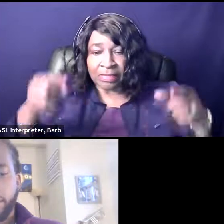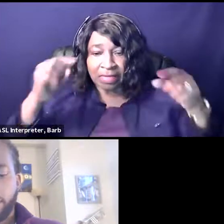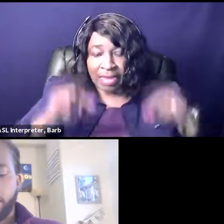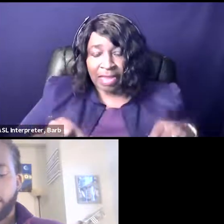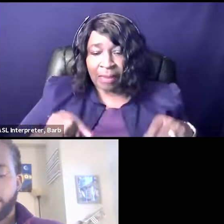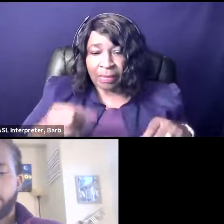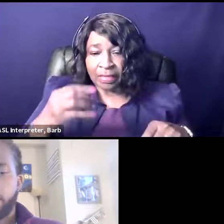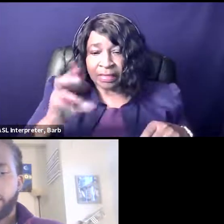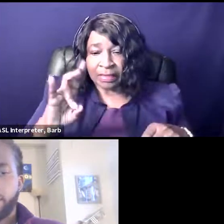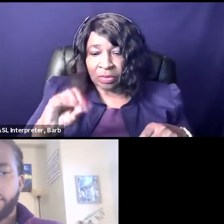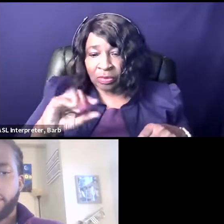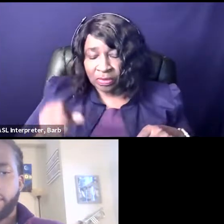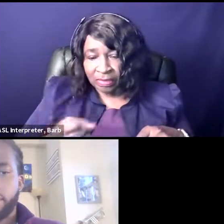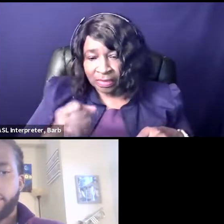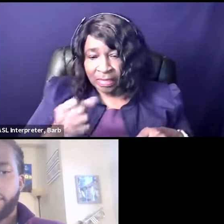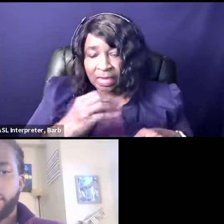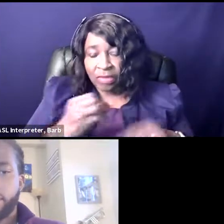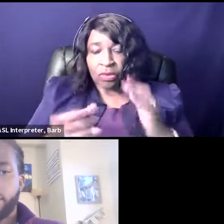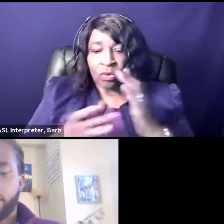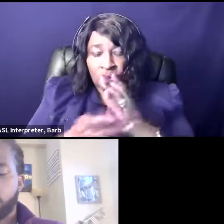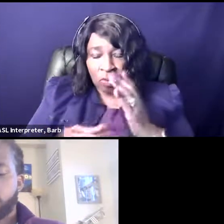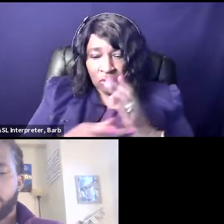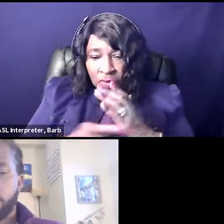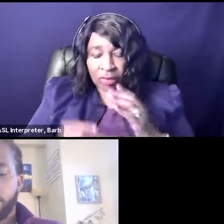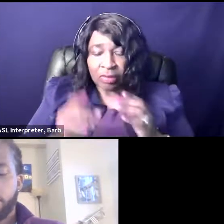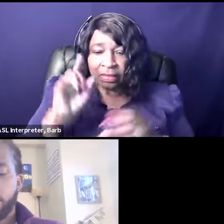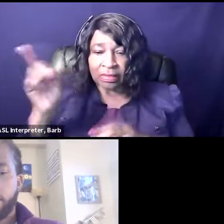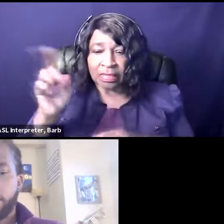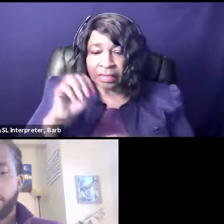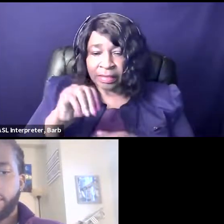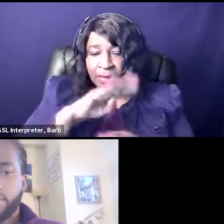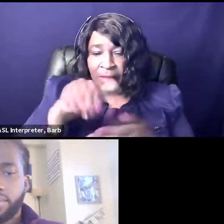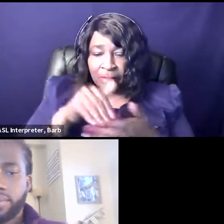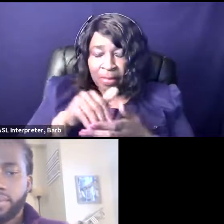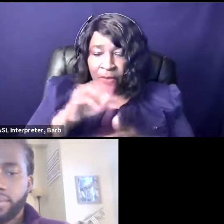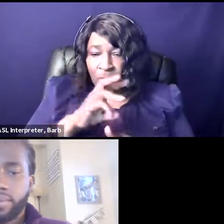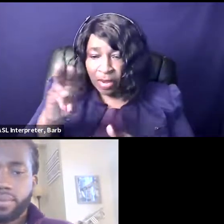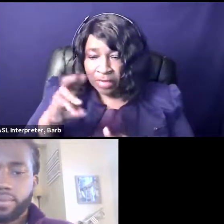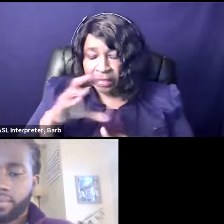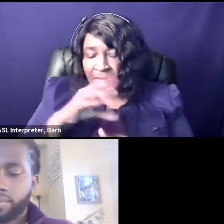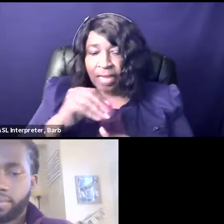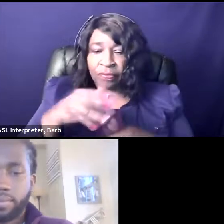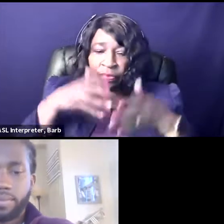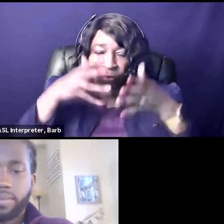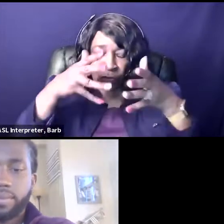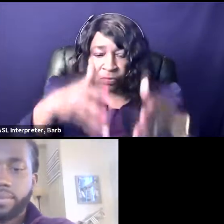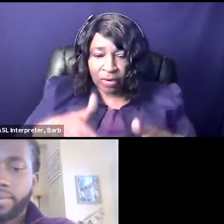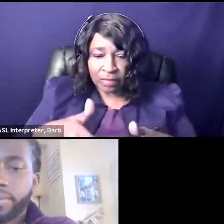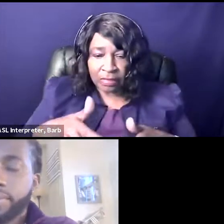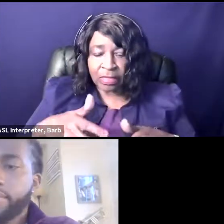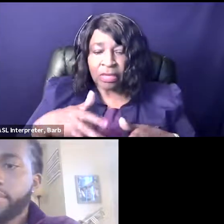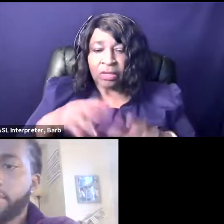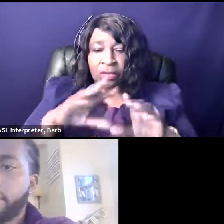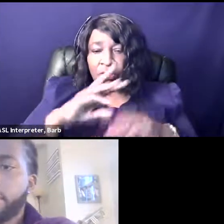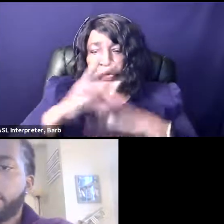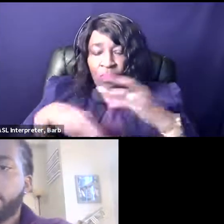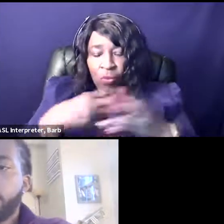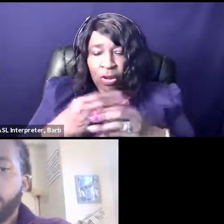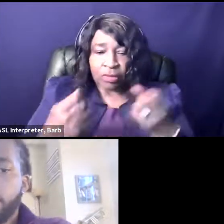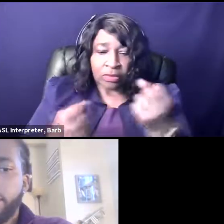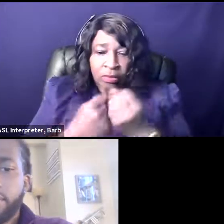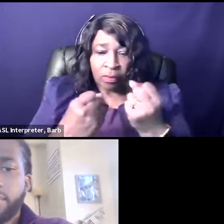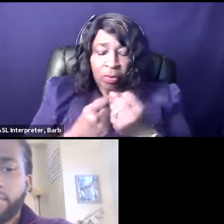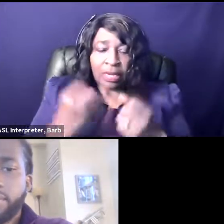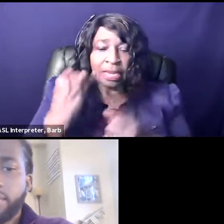countries in the Midwest and Western countries that were supporting Israel in one of the wars.